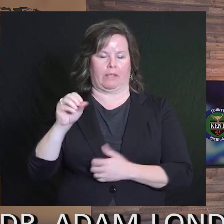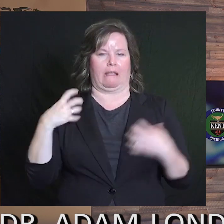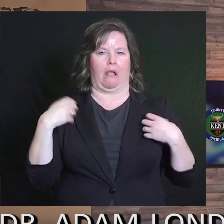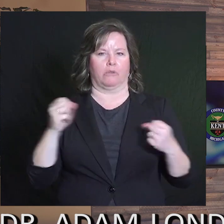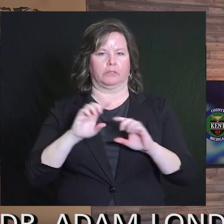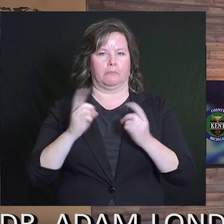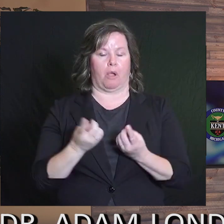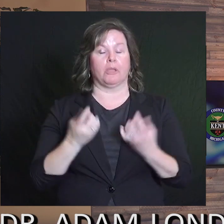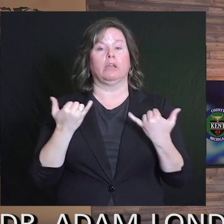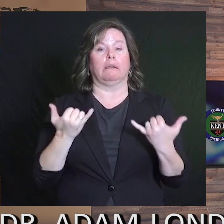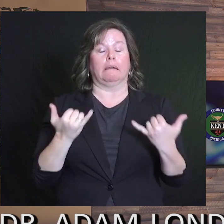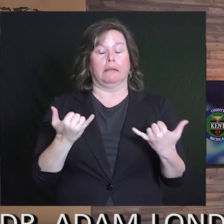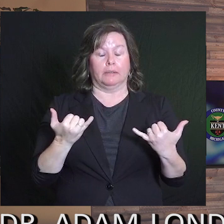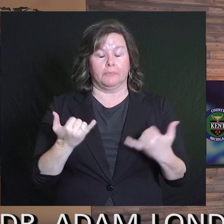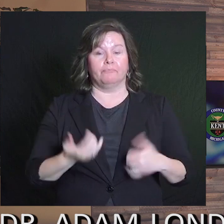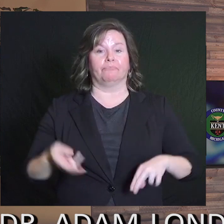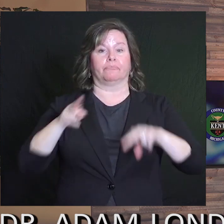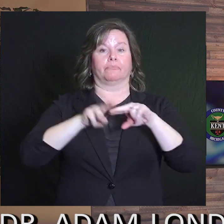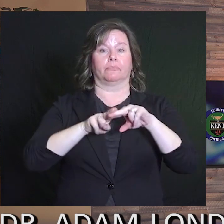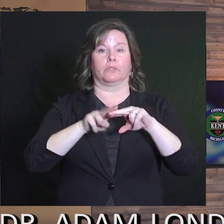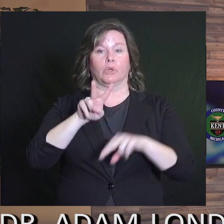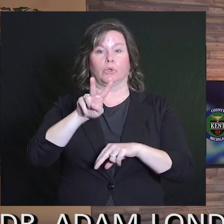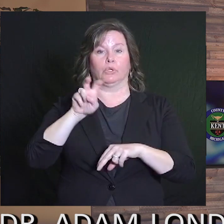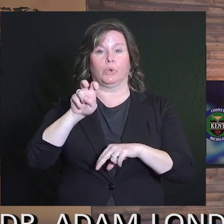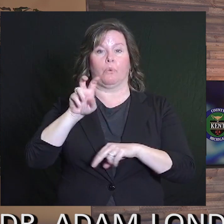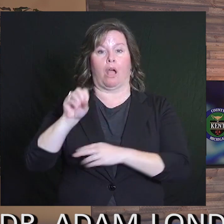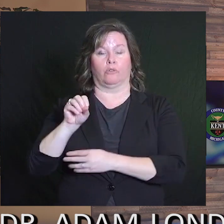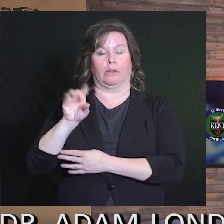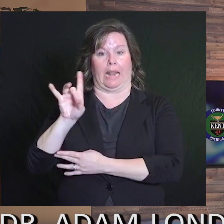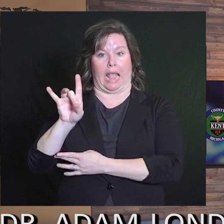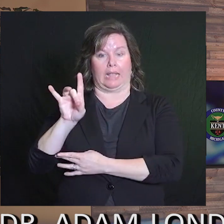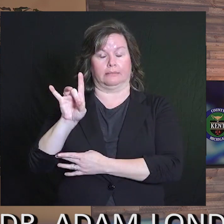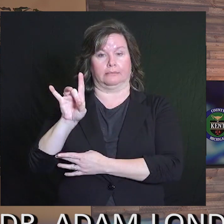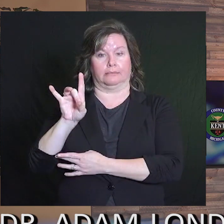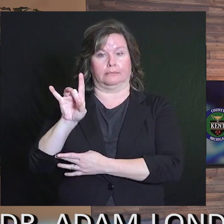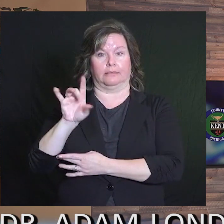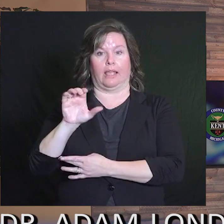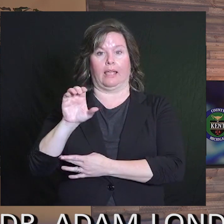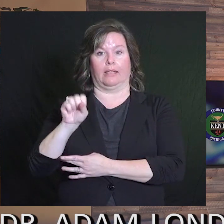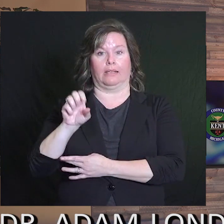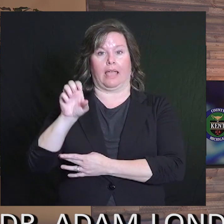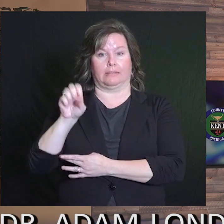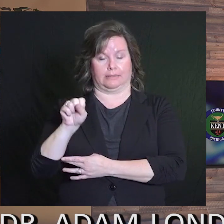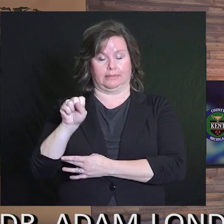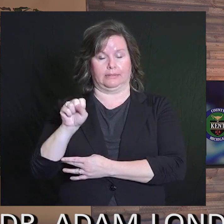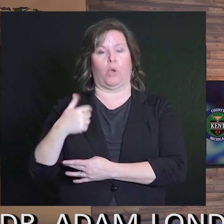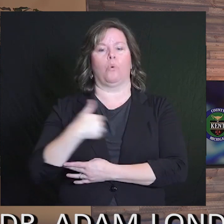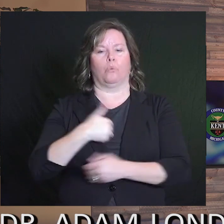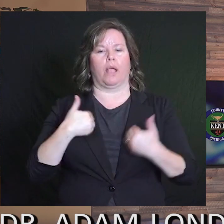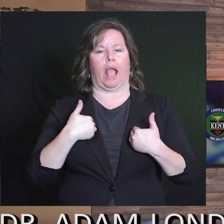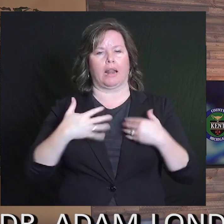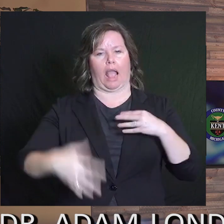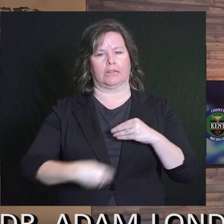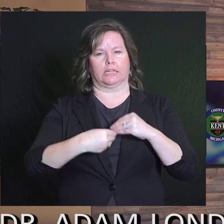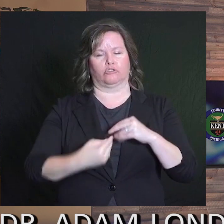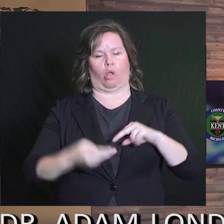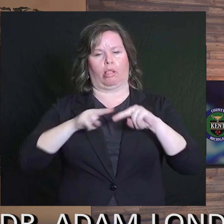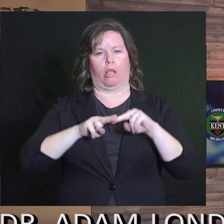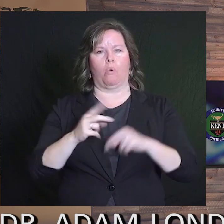County, we're now up to 208 cases with 8 deaths. We did learn of an additional death in the past 24